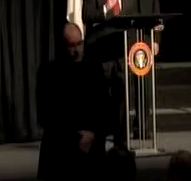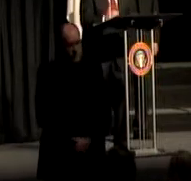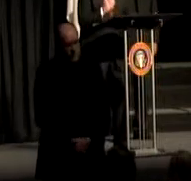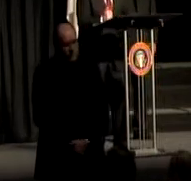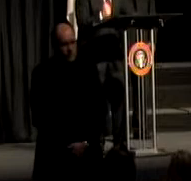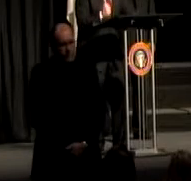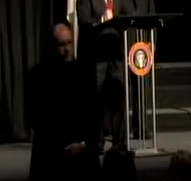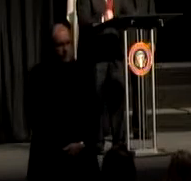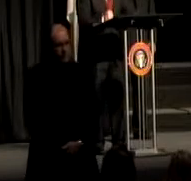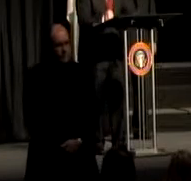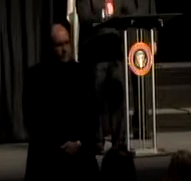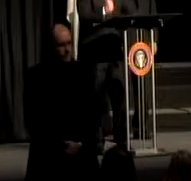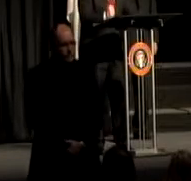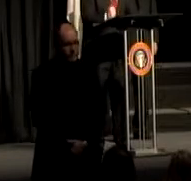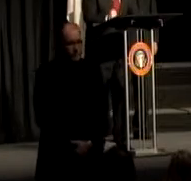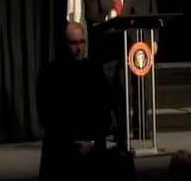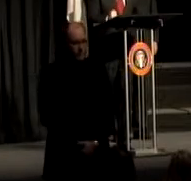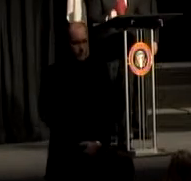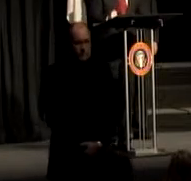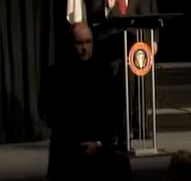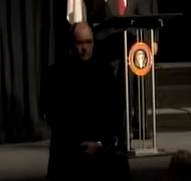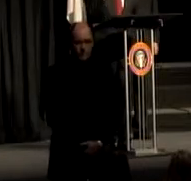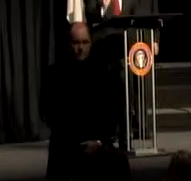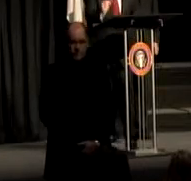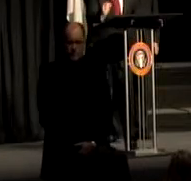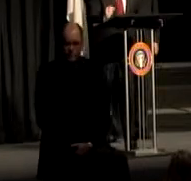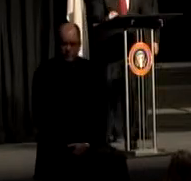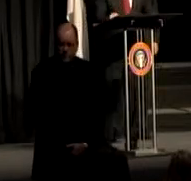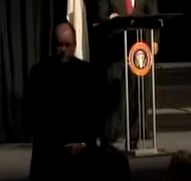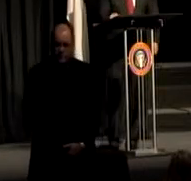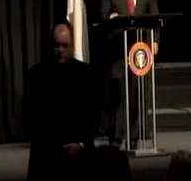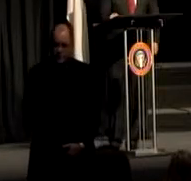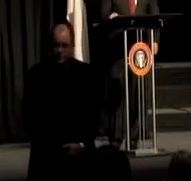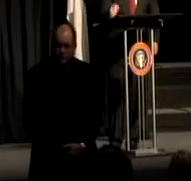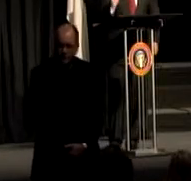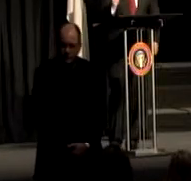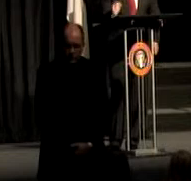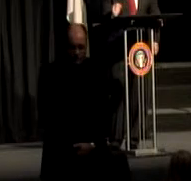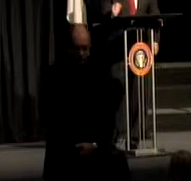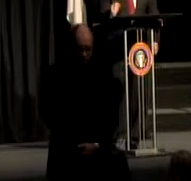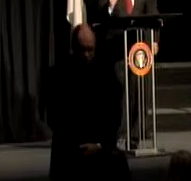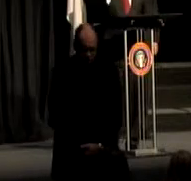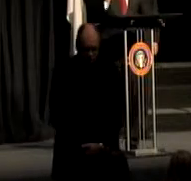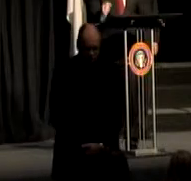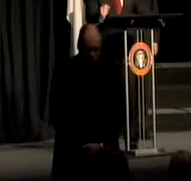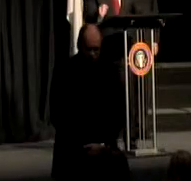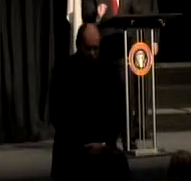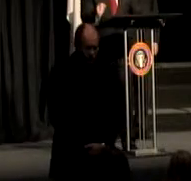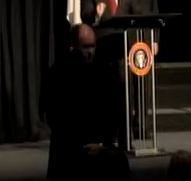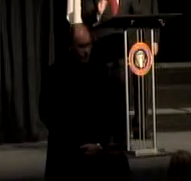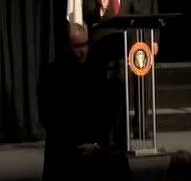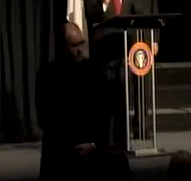I'm still going to honor God at all times. And as a body of Christ we must be